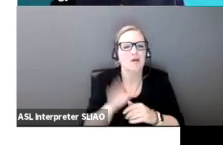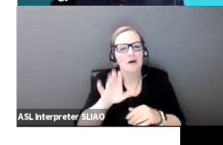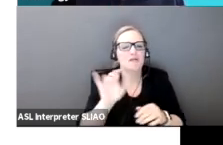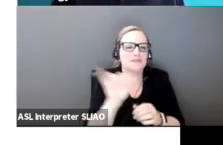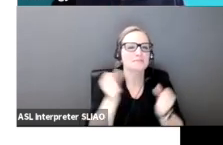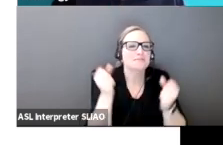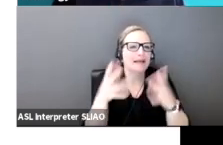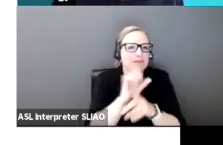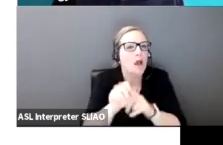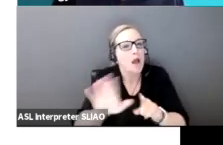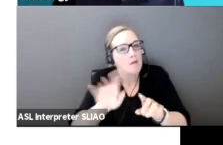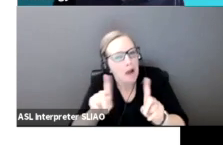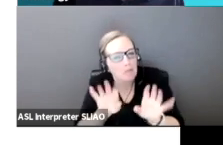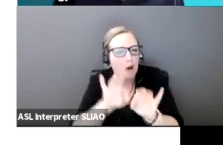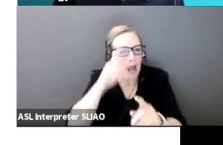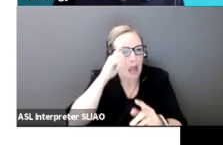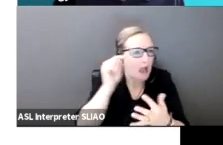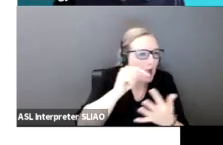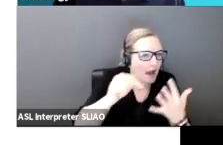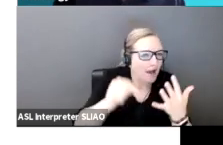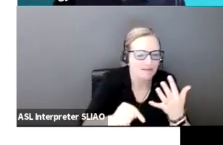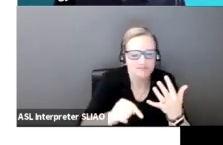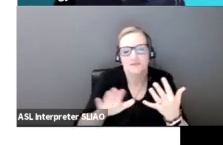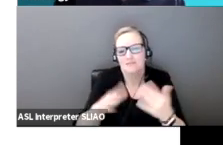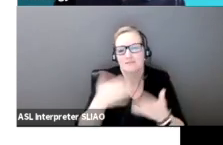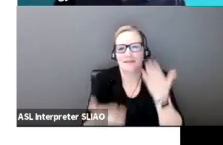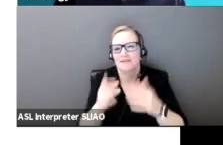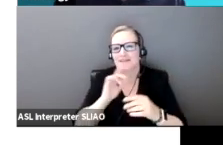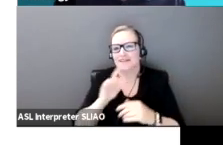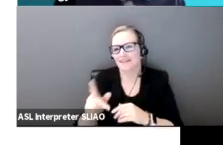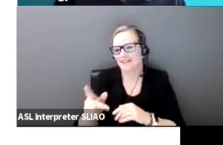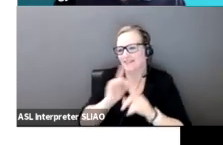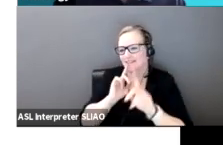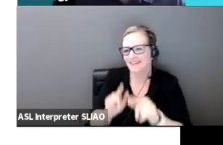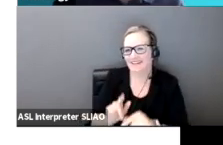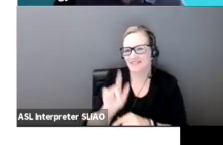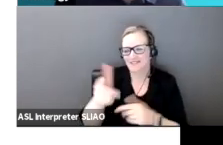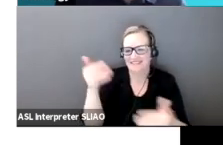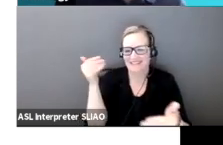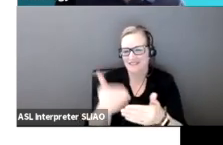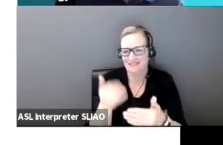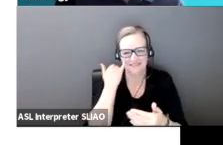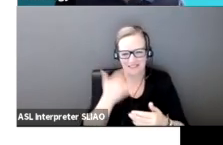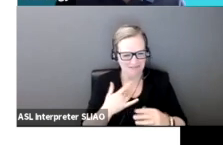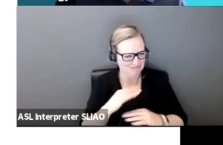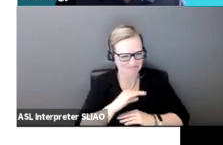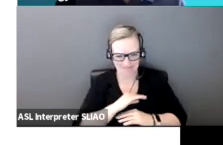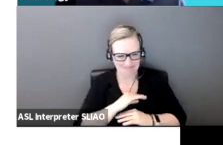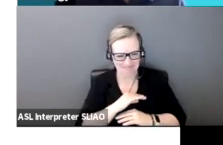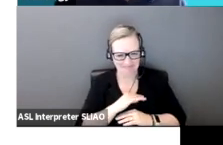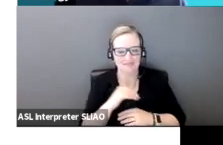that off in the Q&A section afterwards. So if that doesn't entirely answer the question, then please bring that back up.